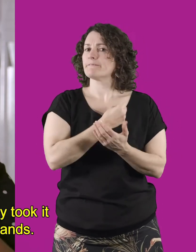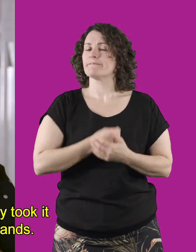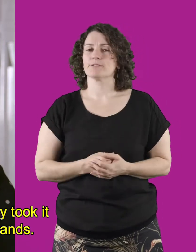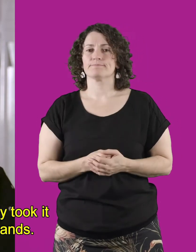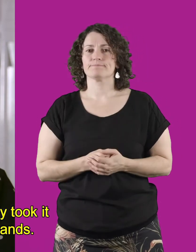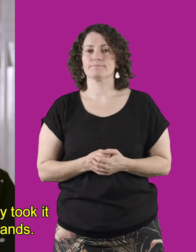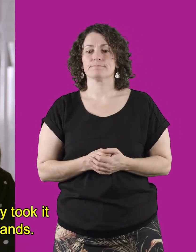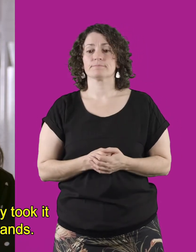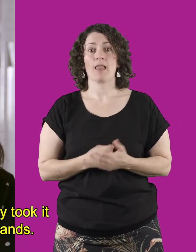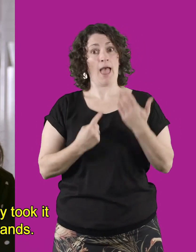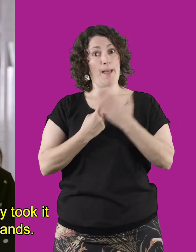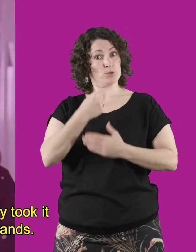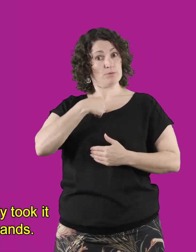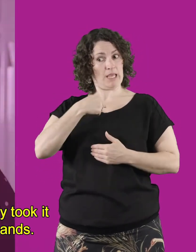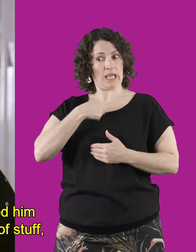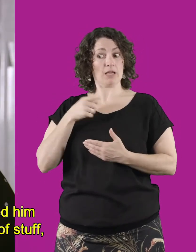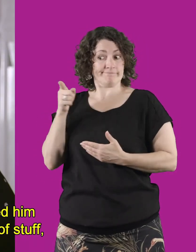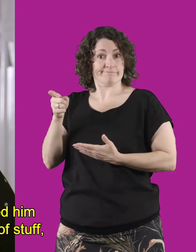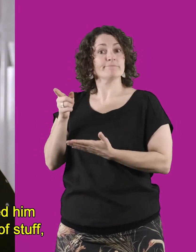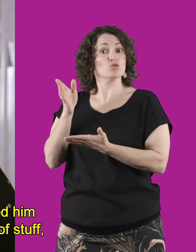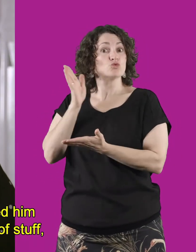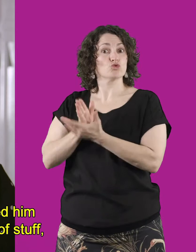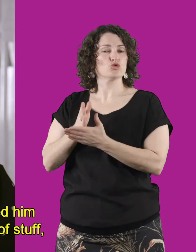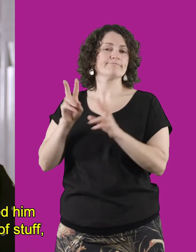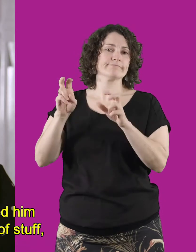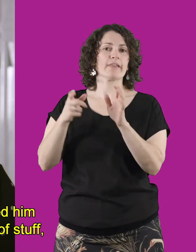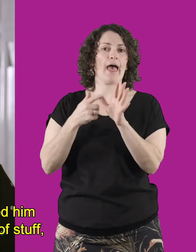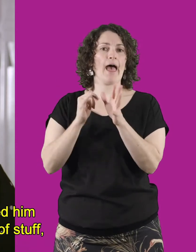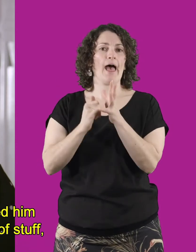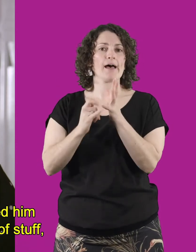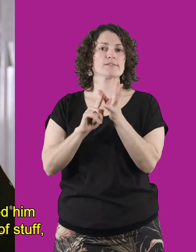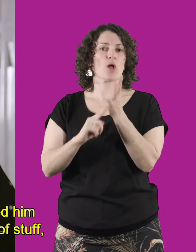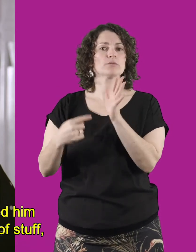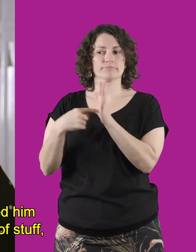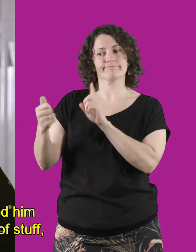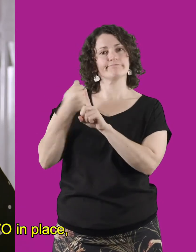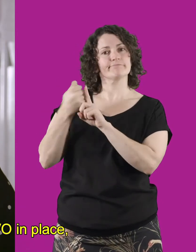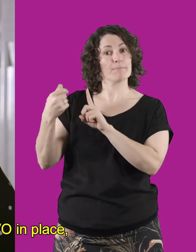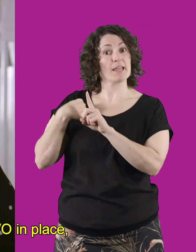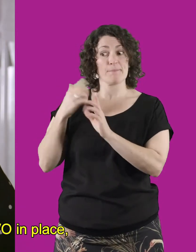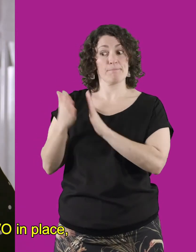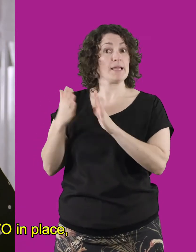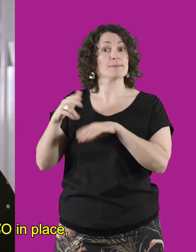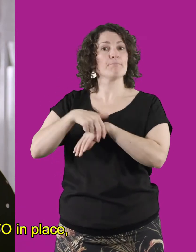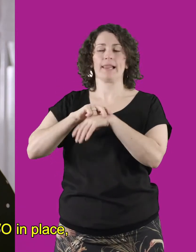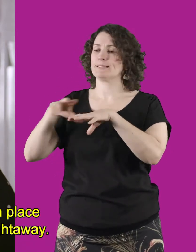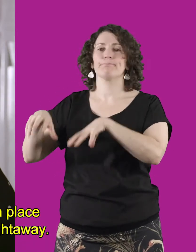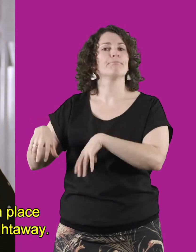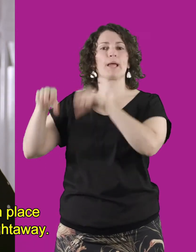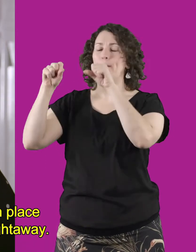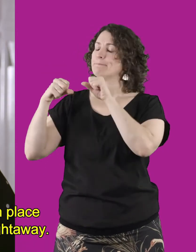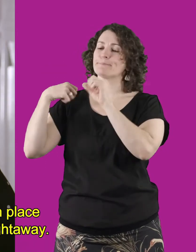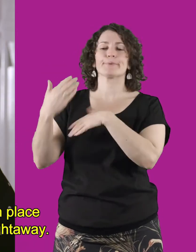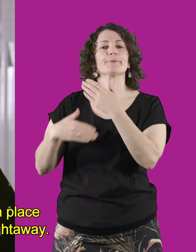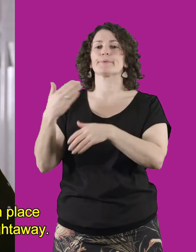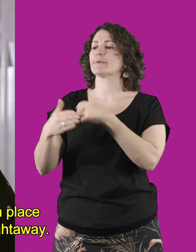police actually took it into their own hands. They prosecuted him and all that kind of stuff. And there was an AVO in place, which was put